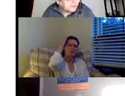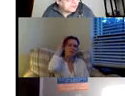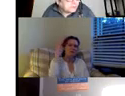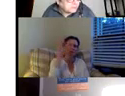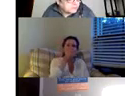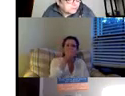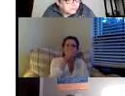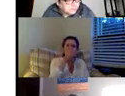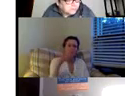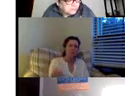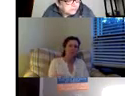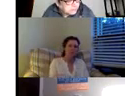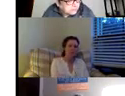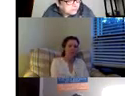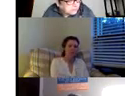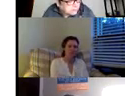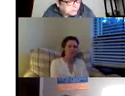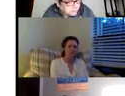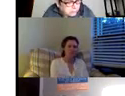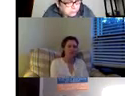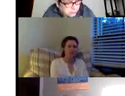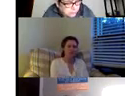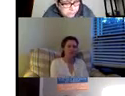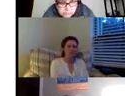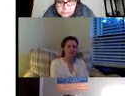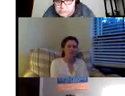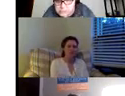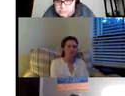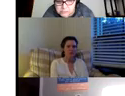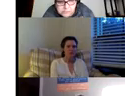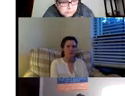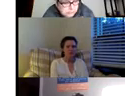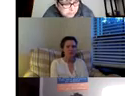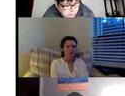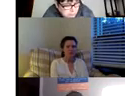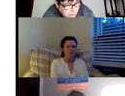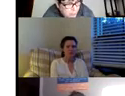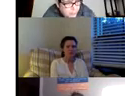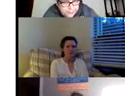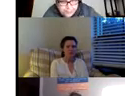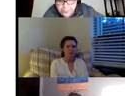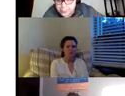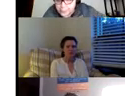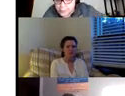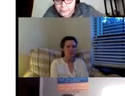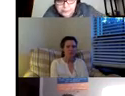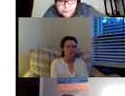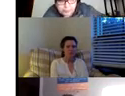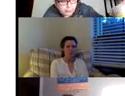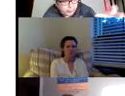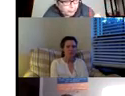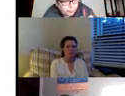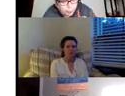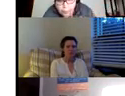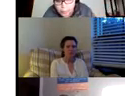liberation, the next generation will have their own struggles that may look similar to ours.